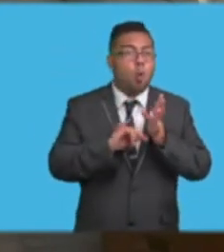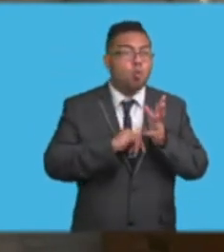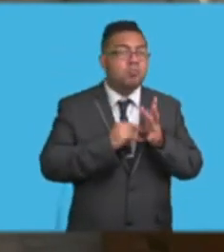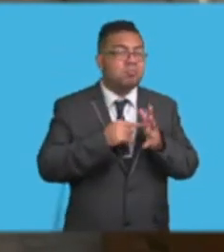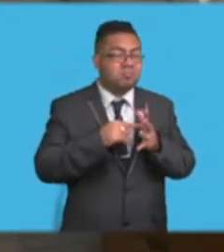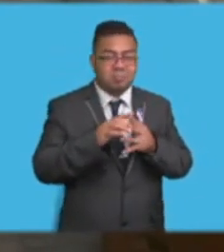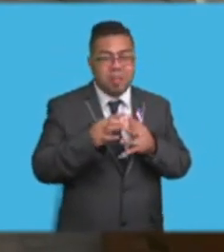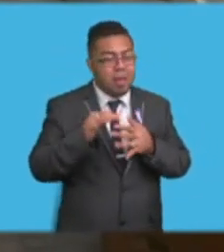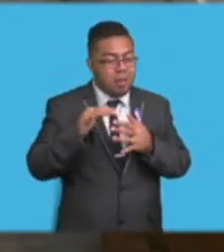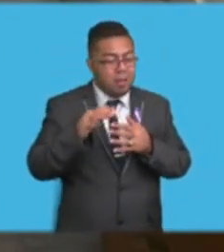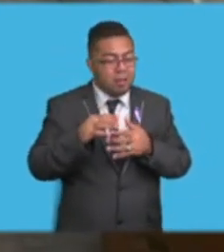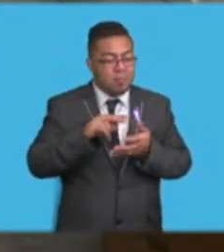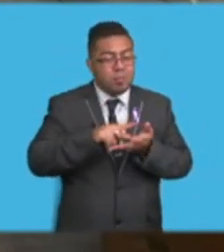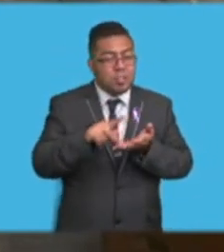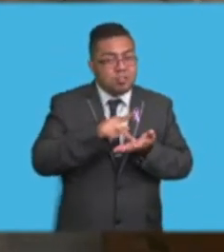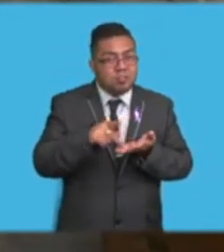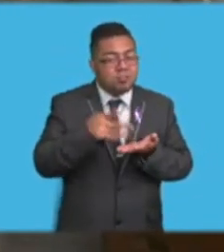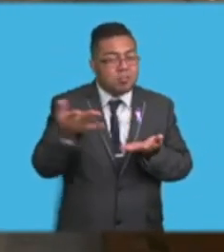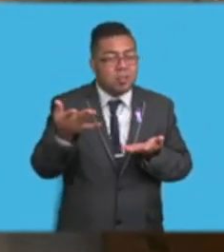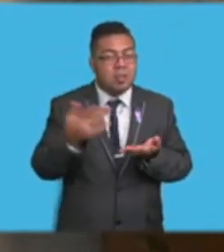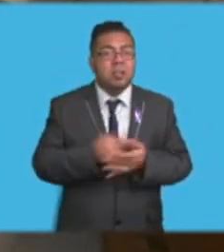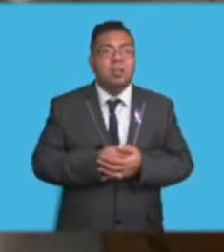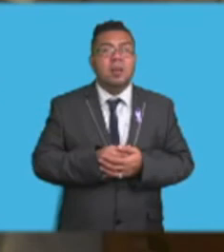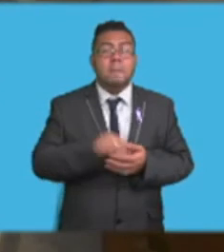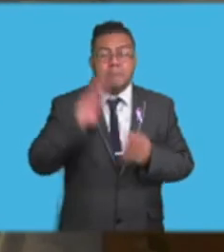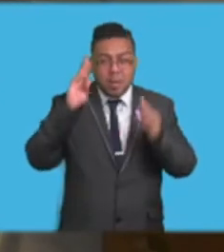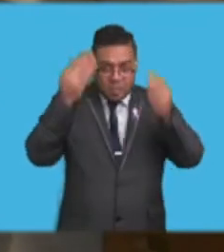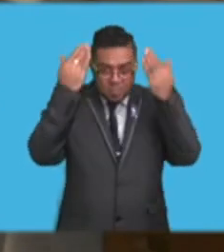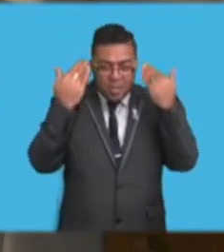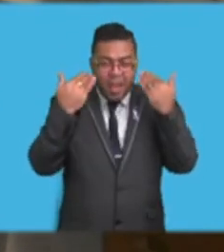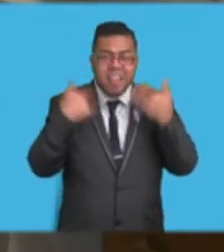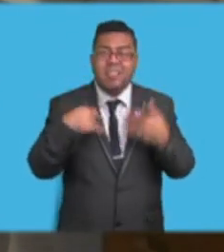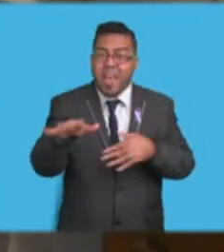but simply because they are women. Madam Speaker, in